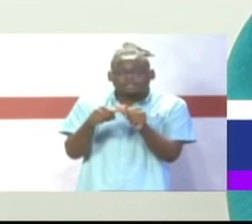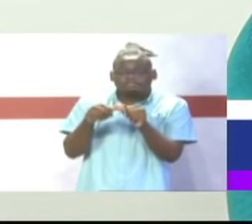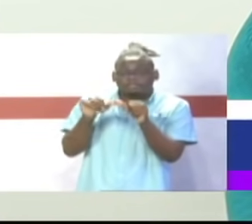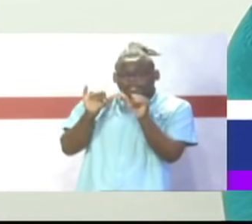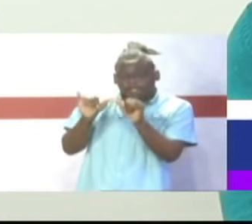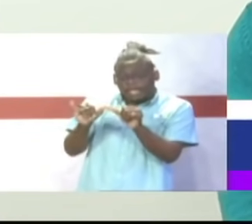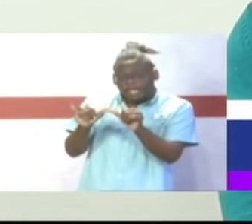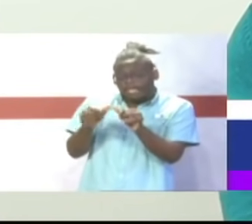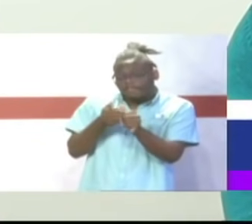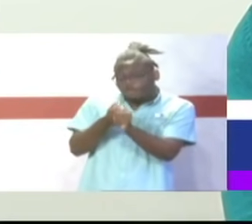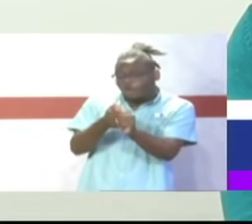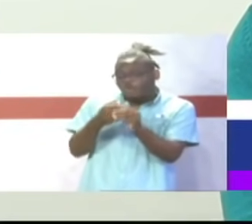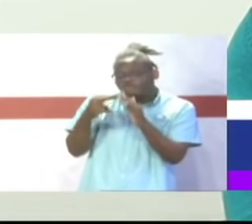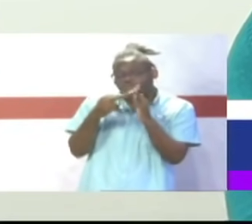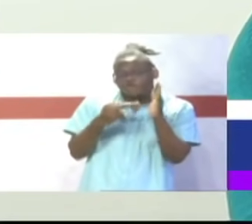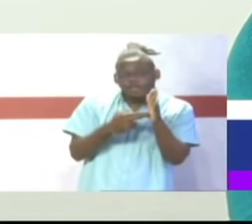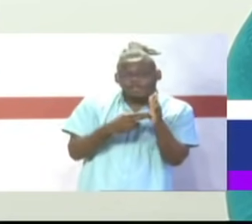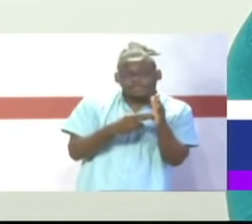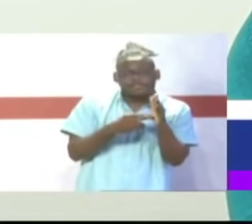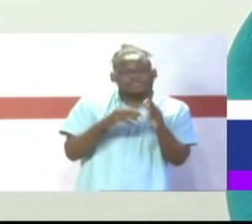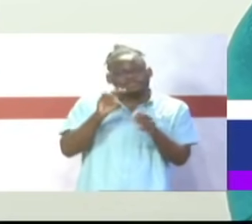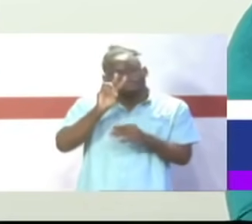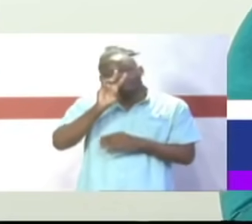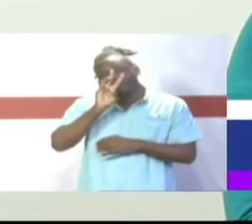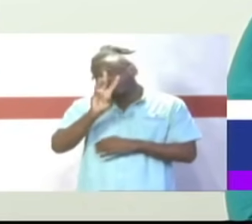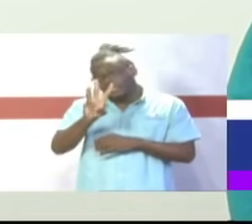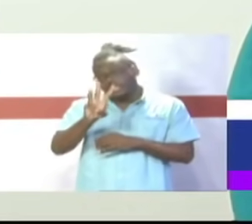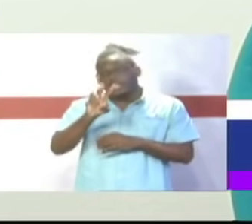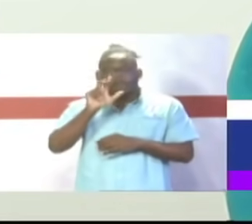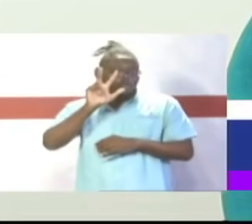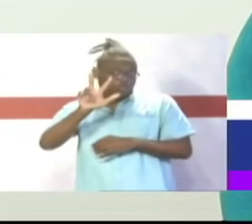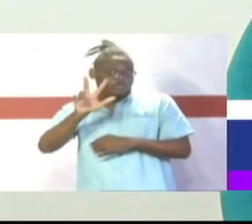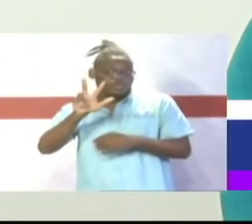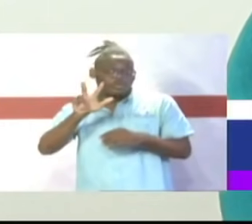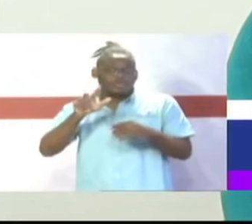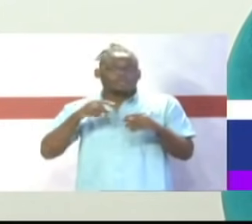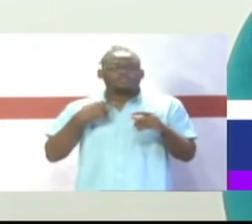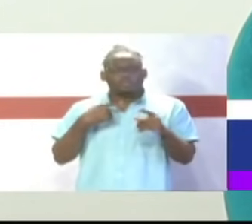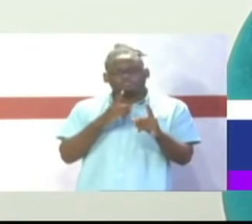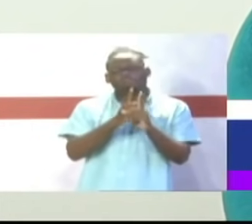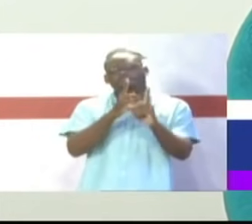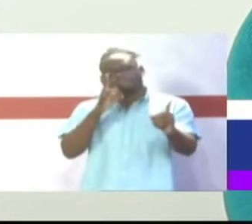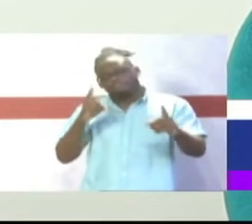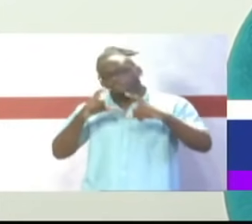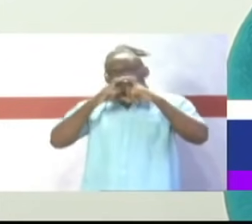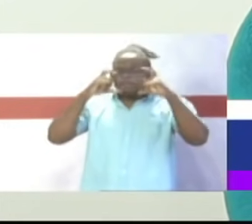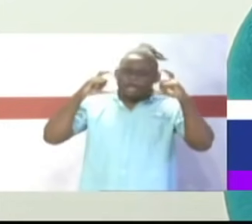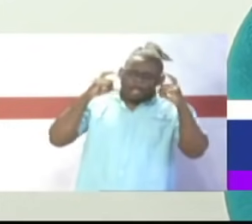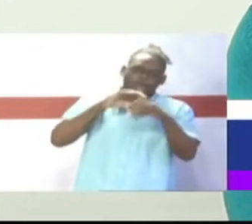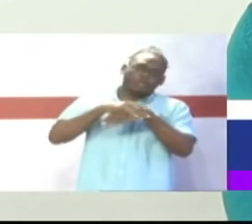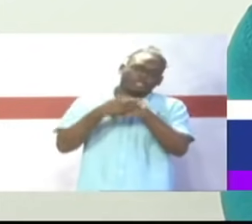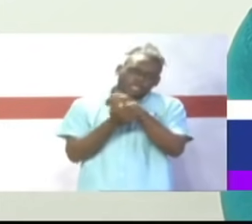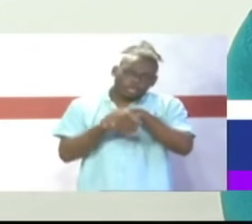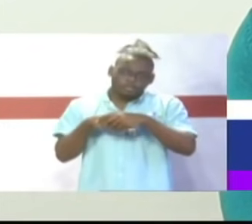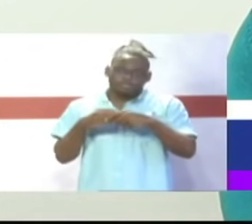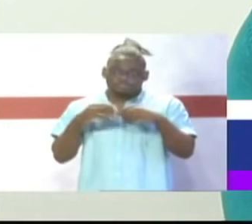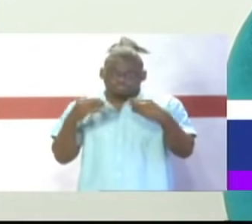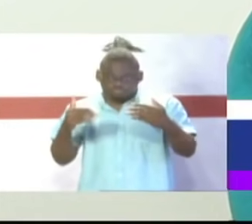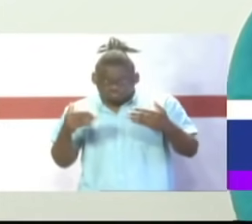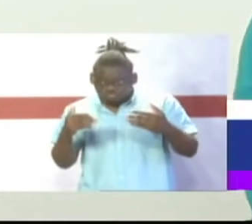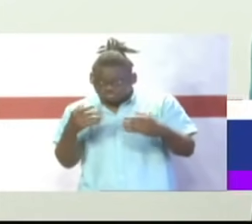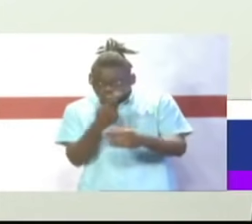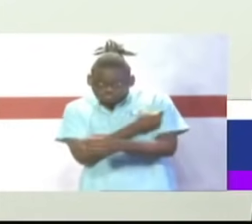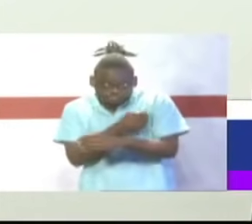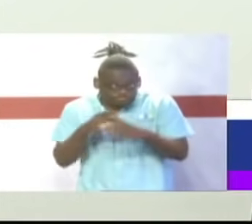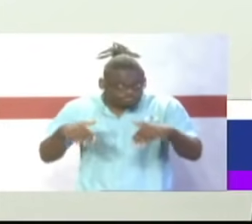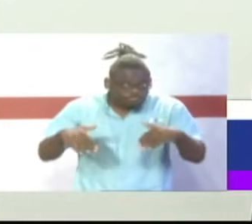please. Watch your distance, wear your mask, and wash your hands. And those of you who have not gotten the COVID-19 vaccine yet, just a reminder,